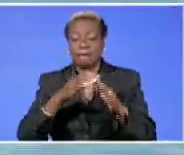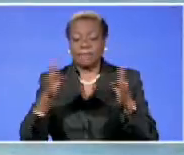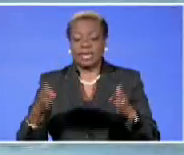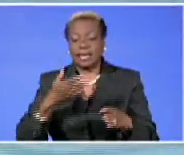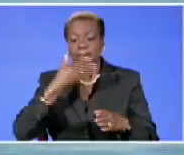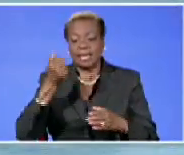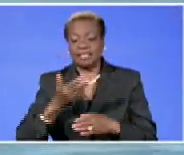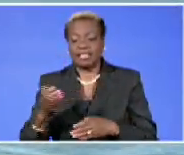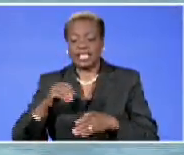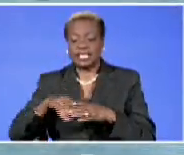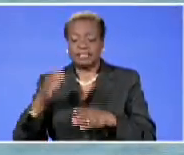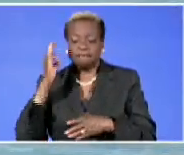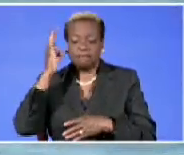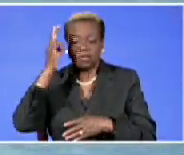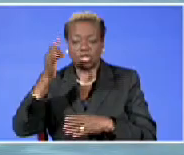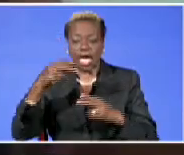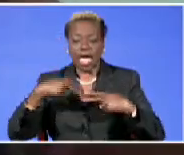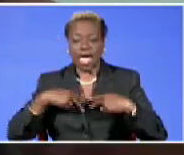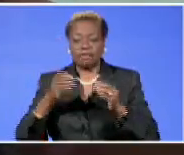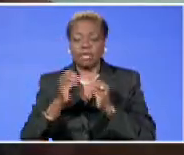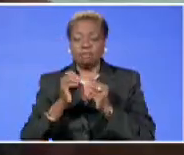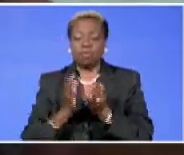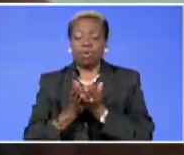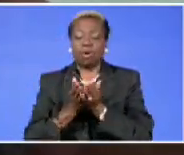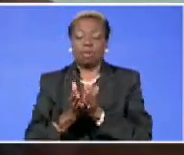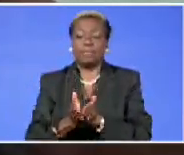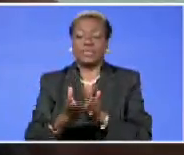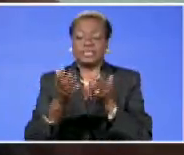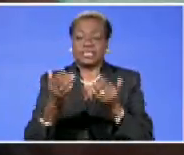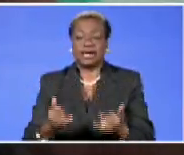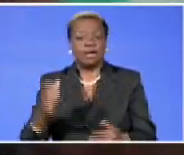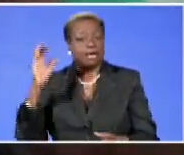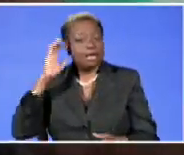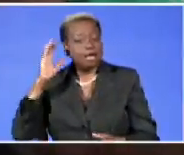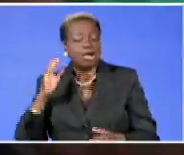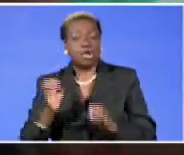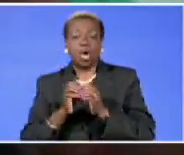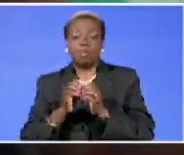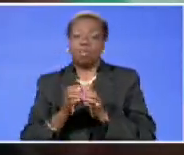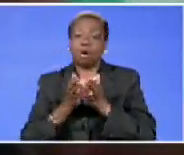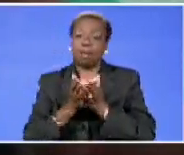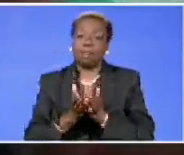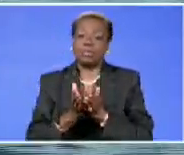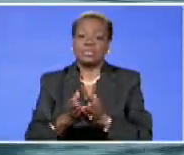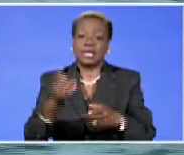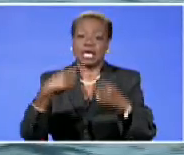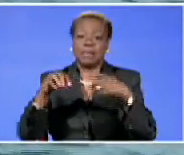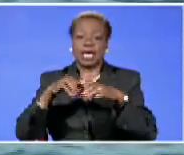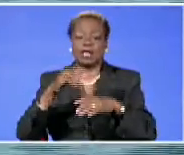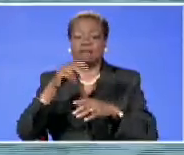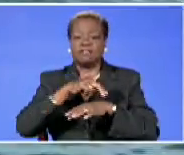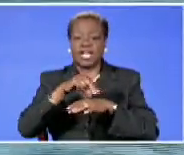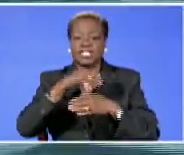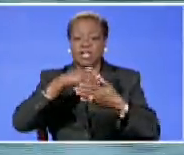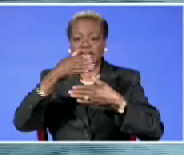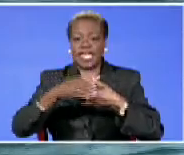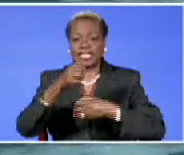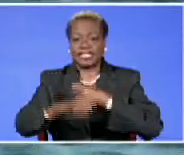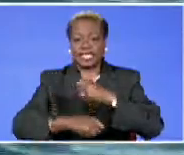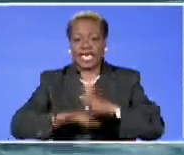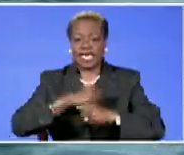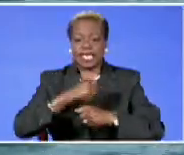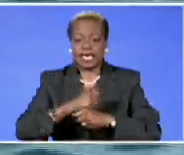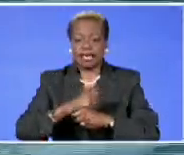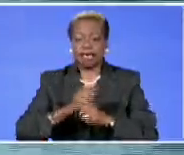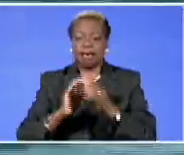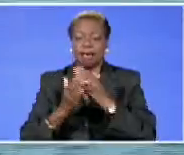the future. We have more boats now, and I hear we got more boats coming out of Nassau next year, and that's what we're looking for. By this time next year, we want to